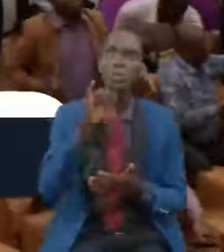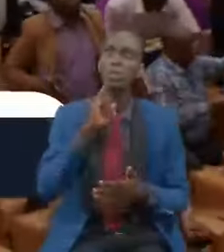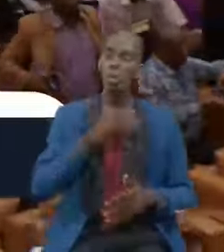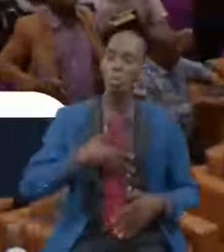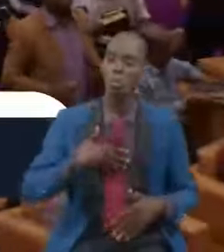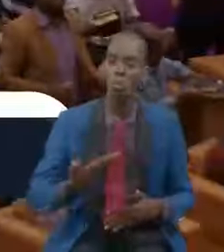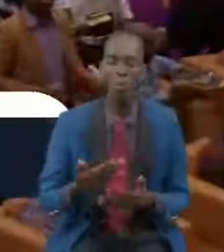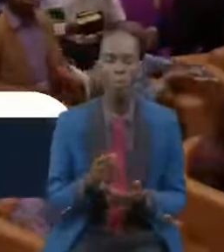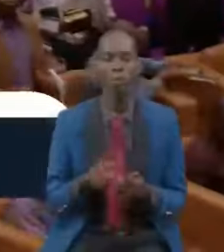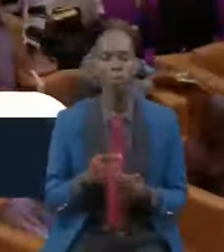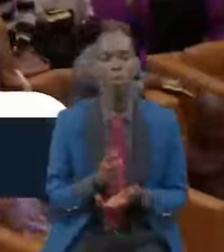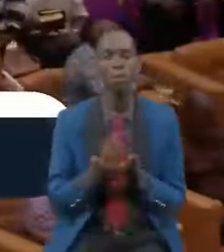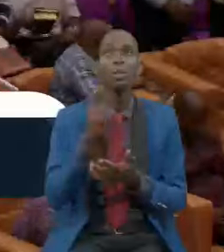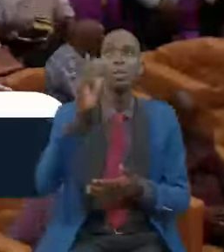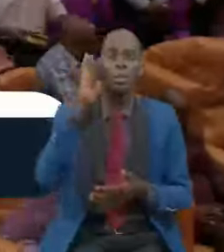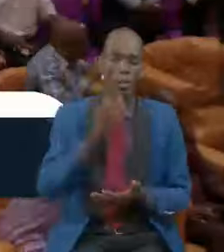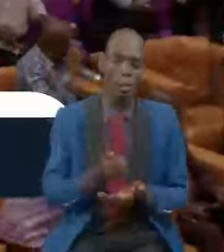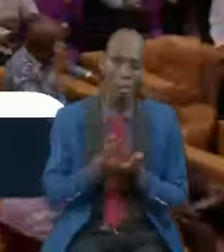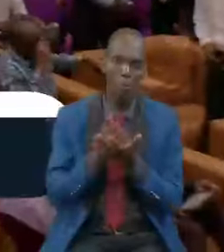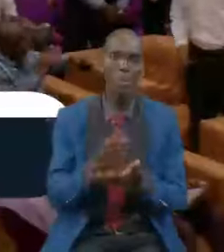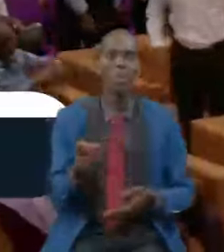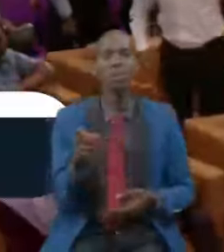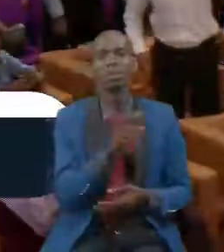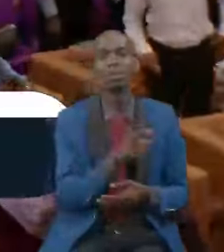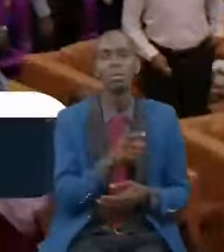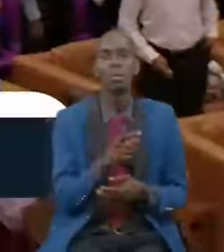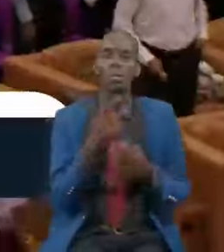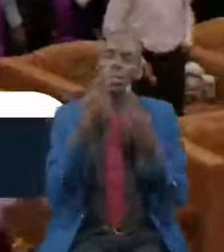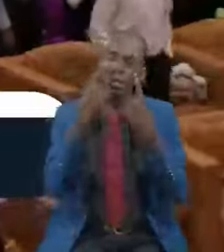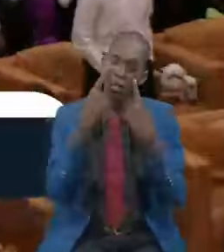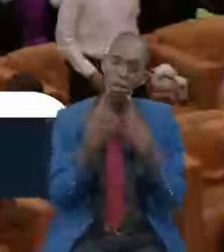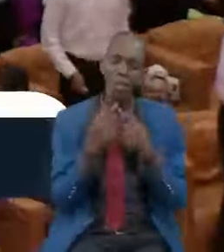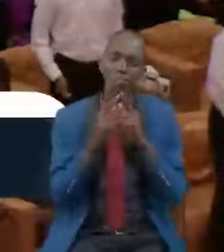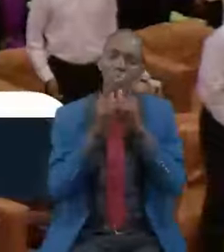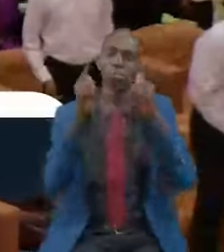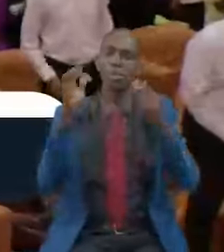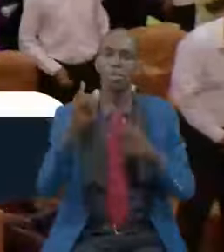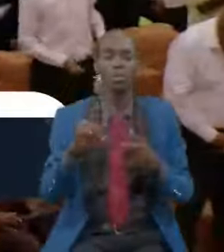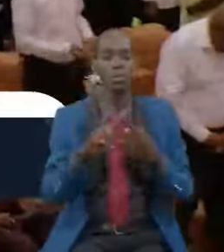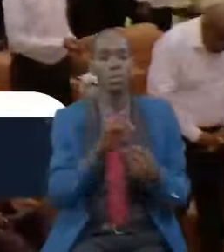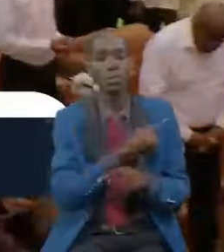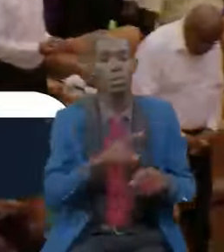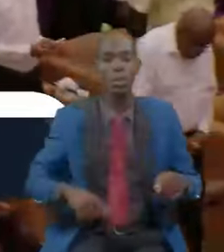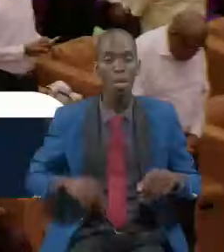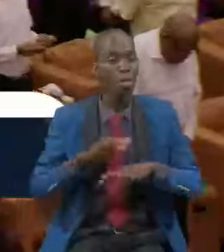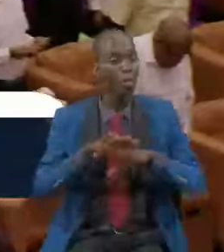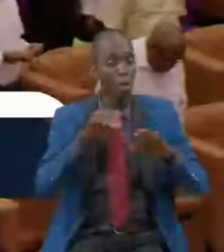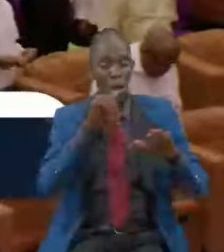help. He will help you. Cry mightily unto the Lord. And don't hide